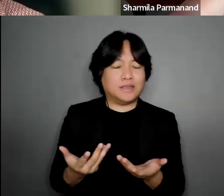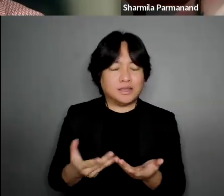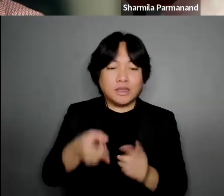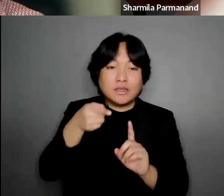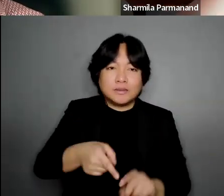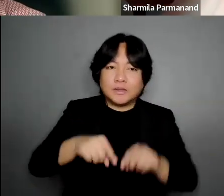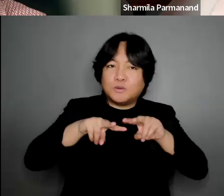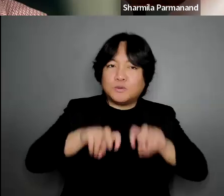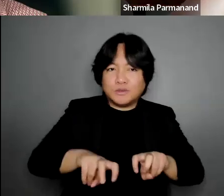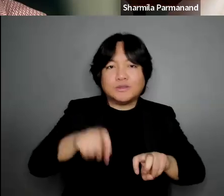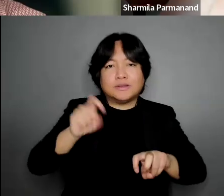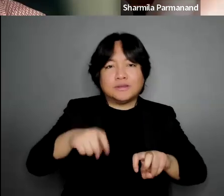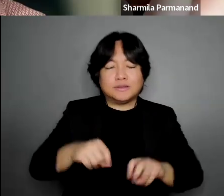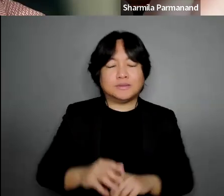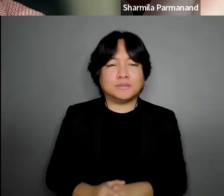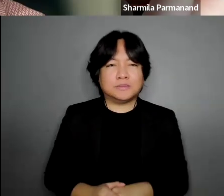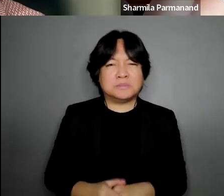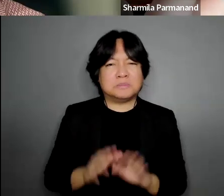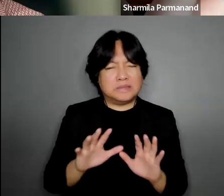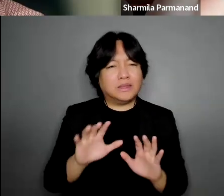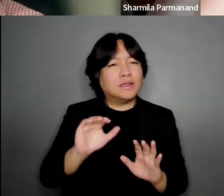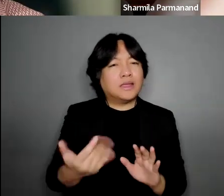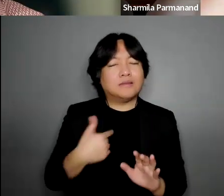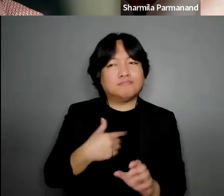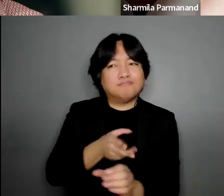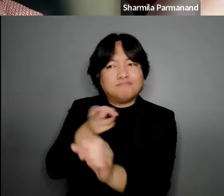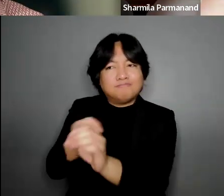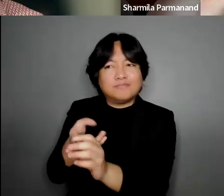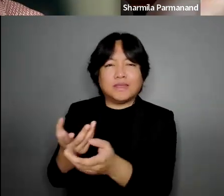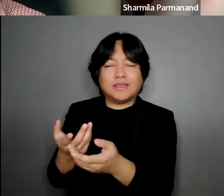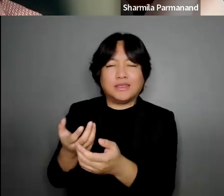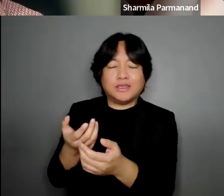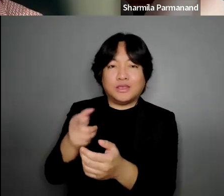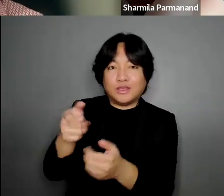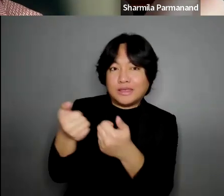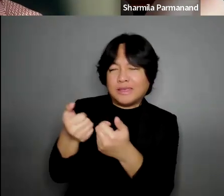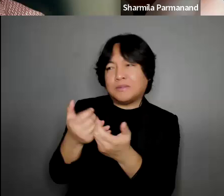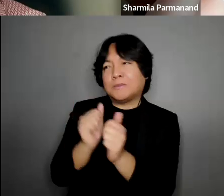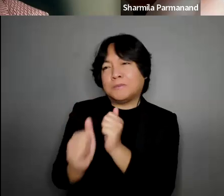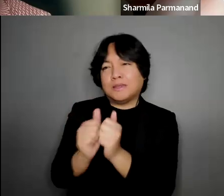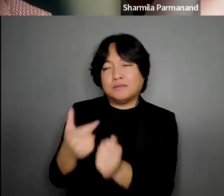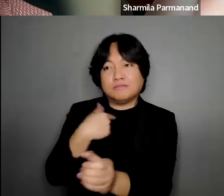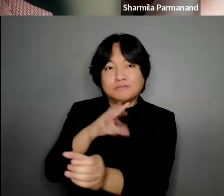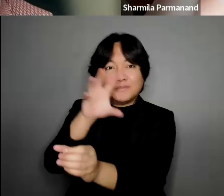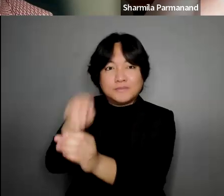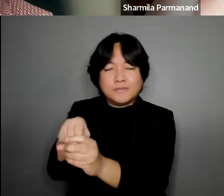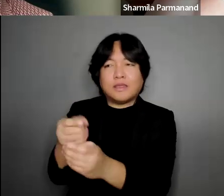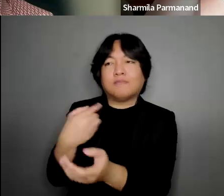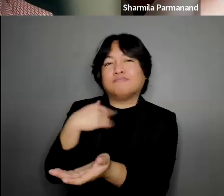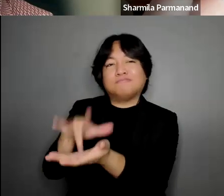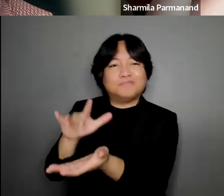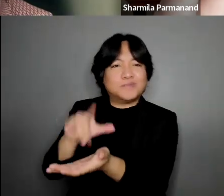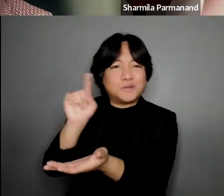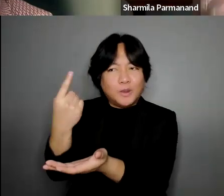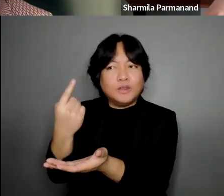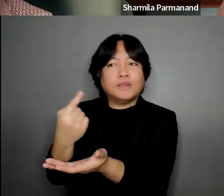Pero it's kind of like playing the game and also trying to change the game, which I think is possible. So one example I can give